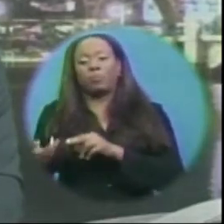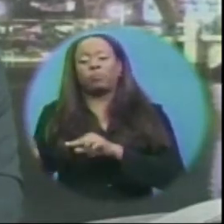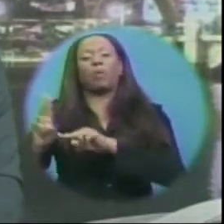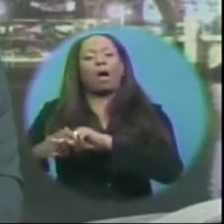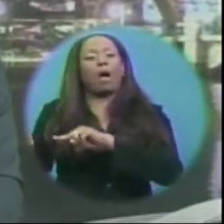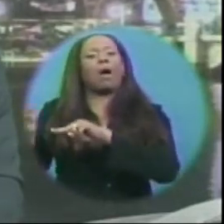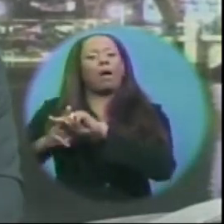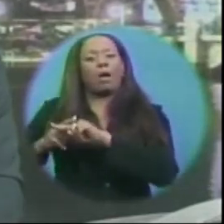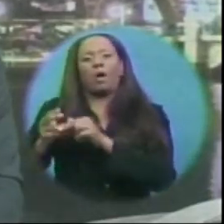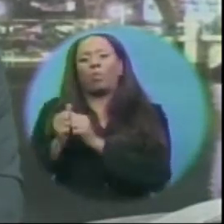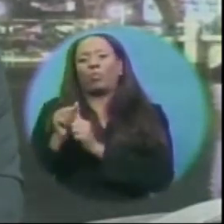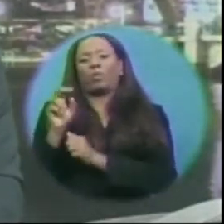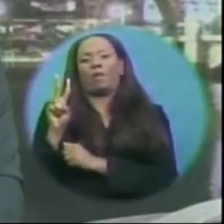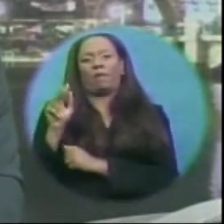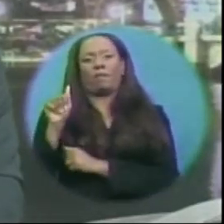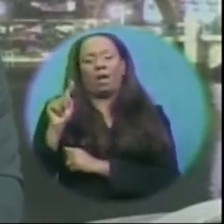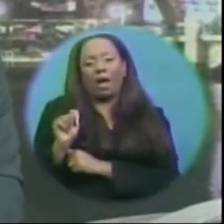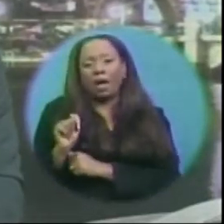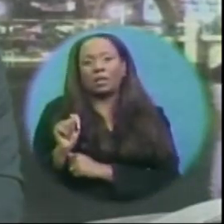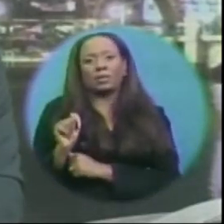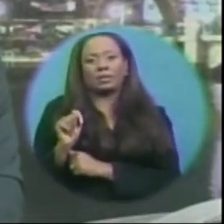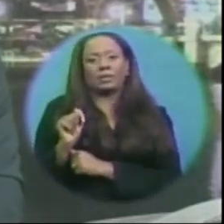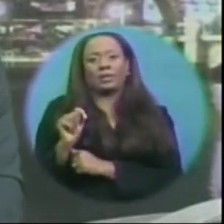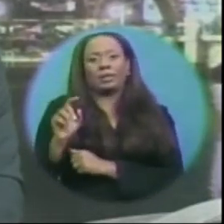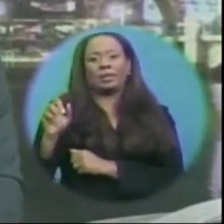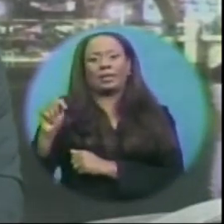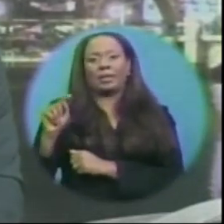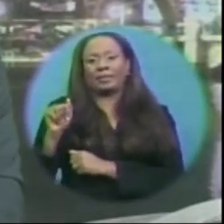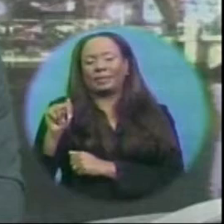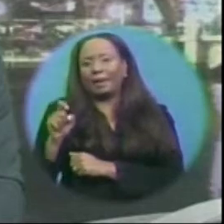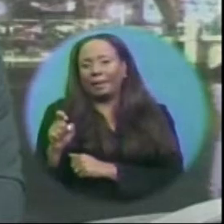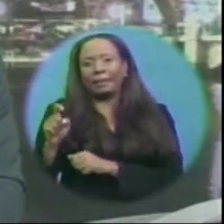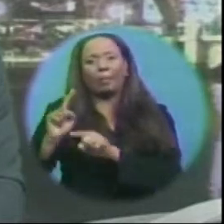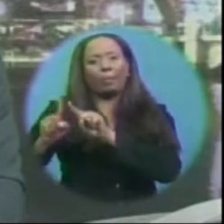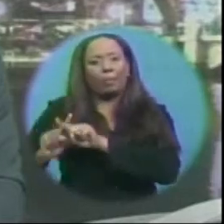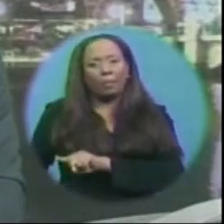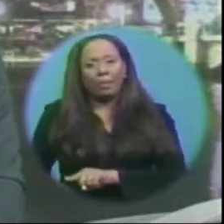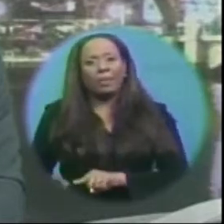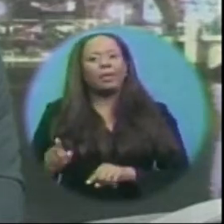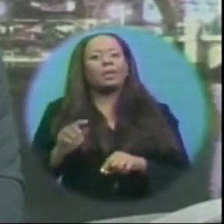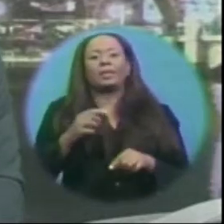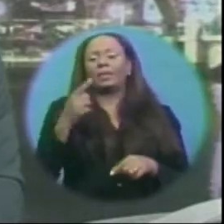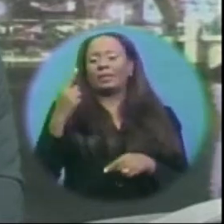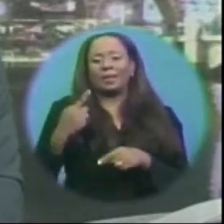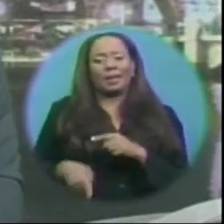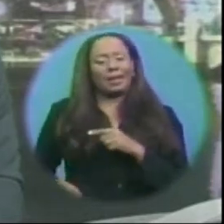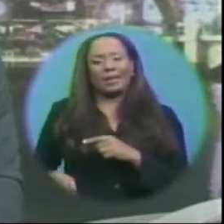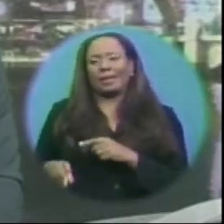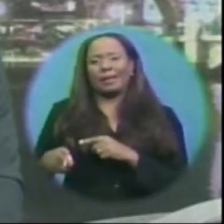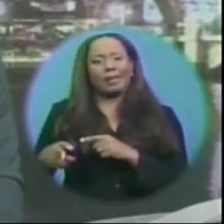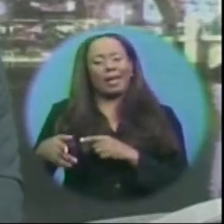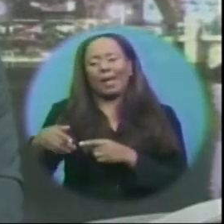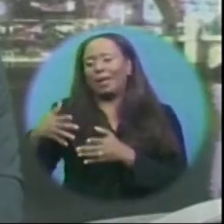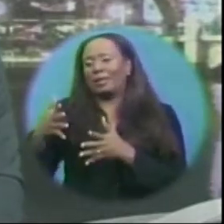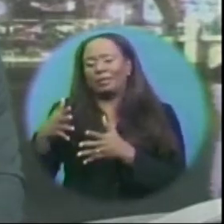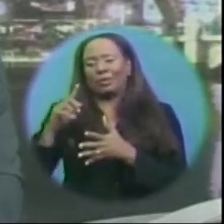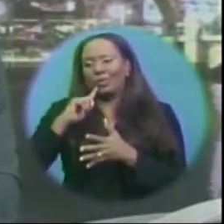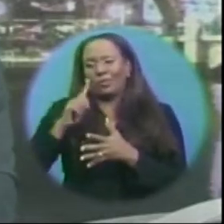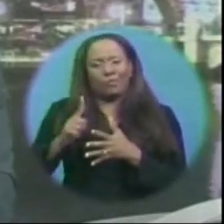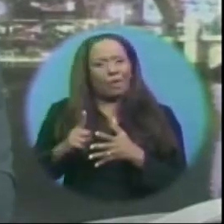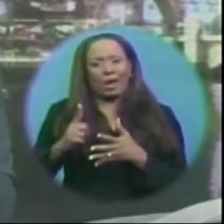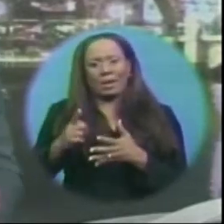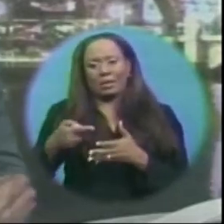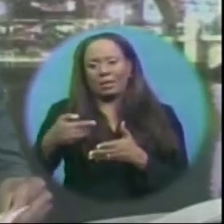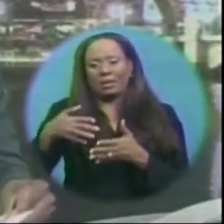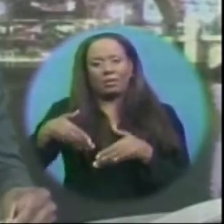Social Responsibility Levy, VAT, and tax on assets. The association says it can no longer afford to absorb the